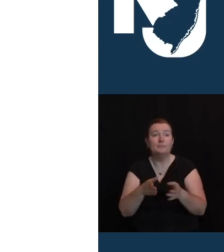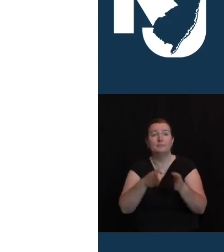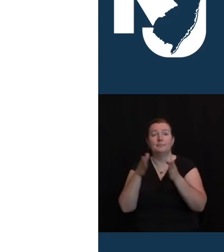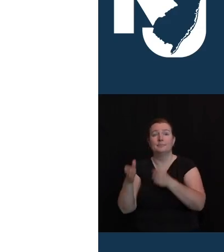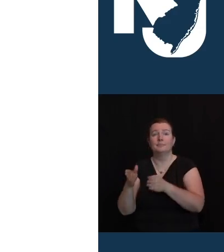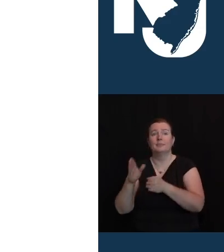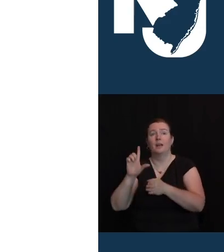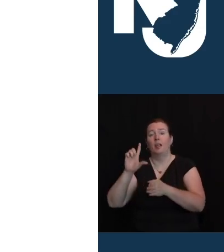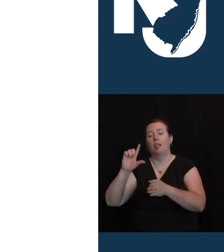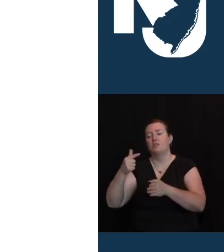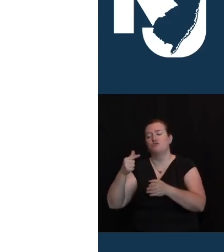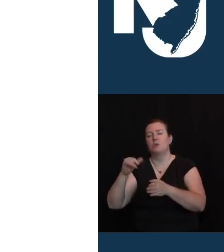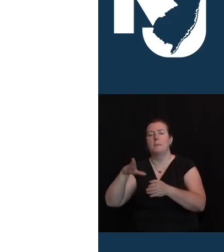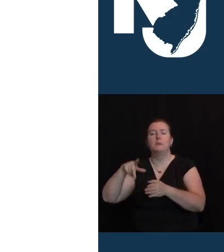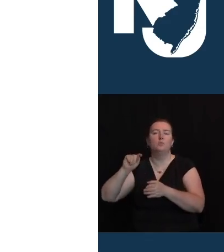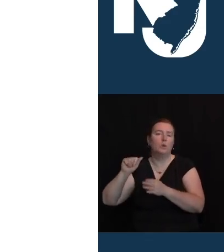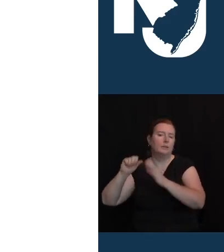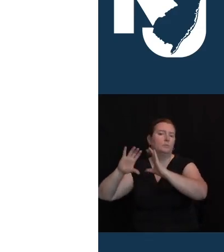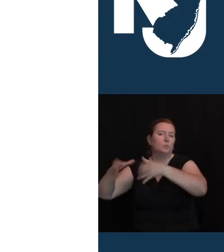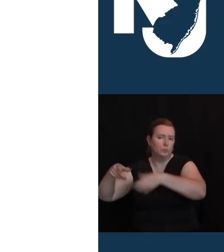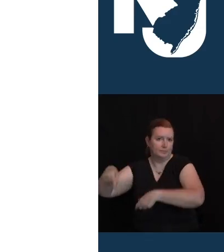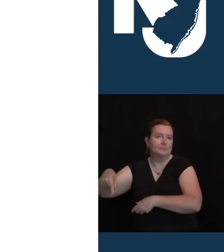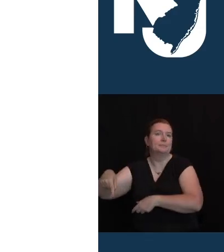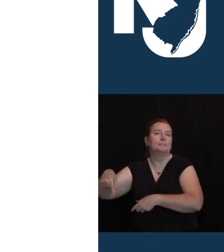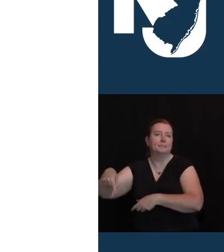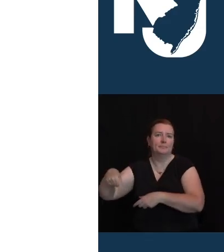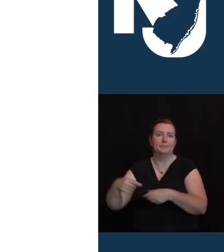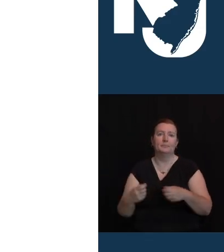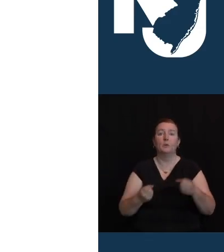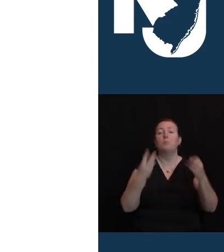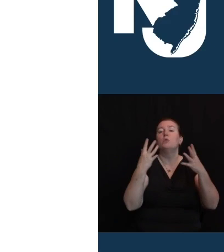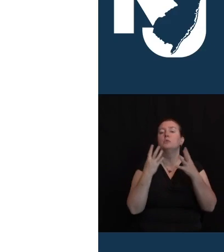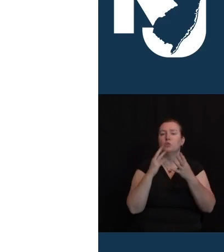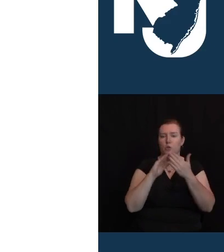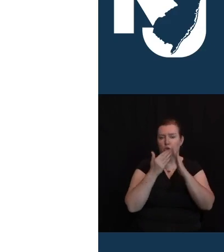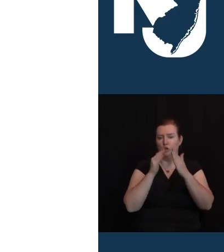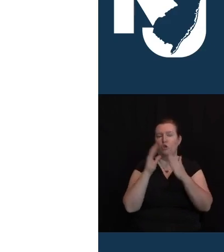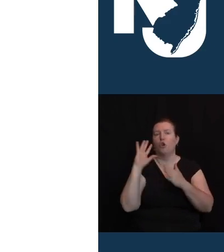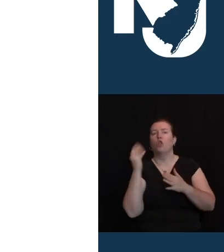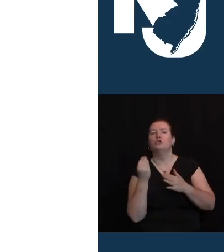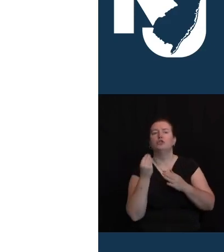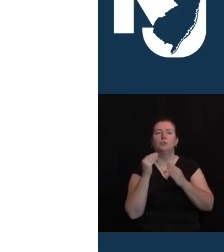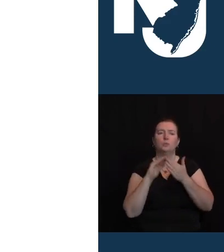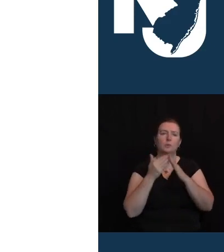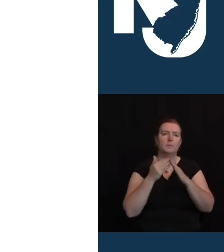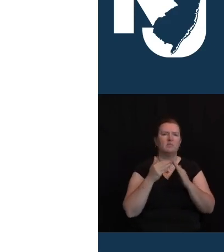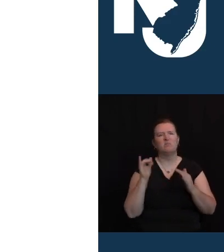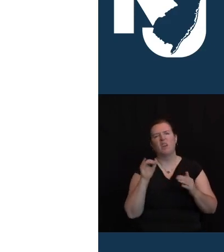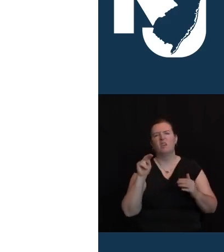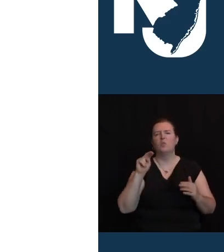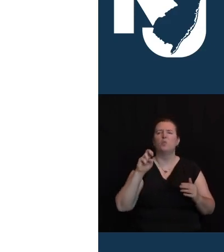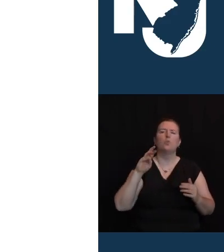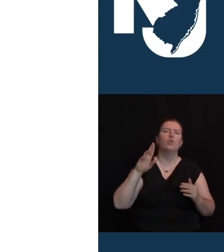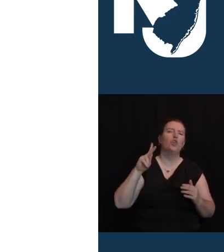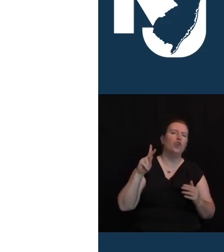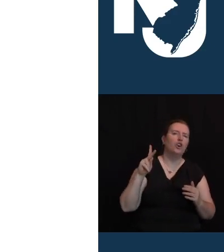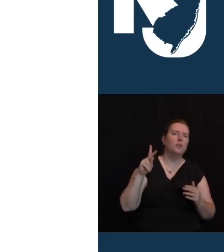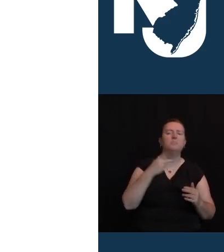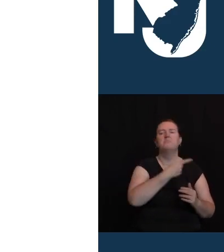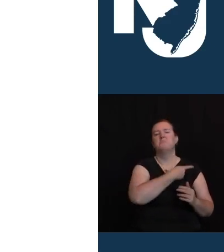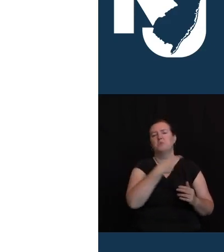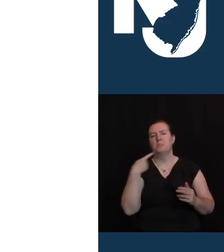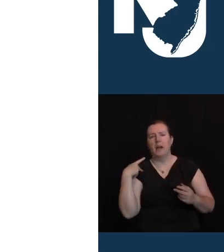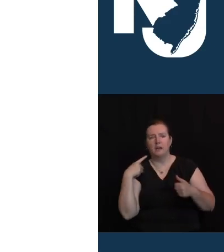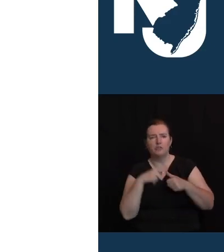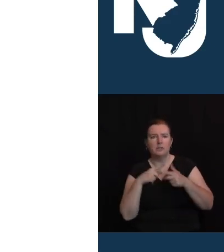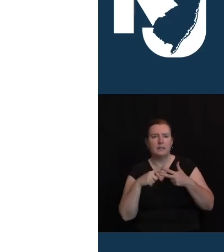also run in multicultural communities, such as the cities of Newark, Patterson, Elizabeth,